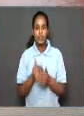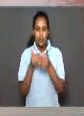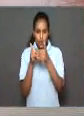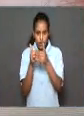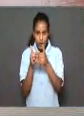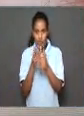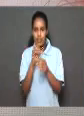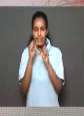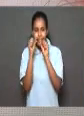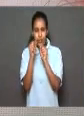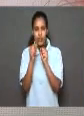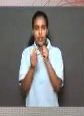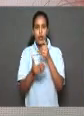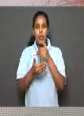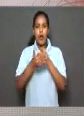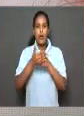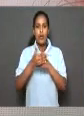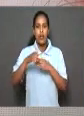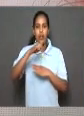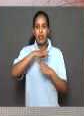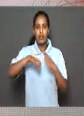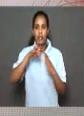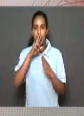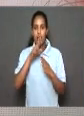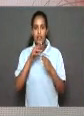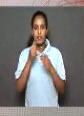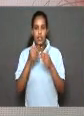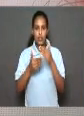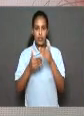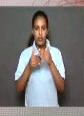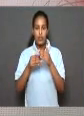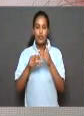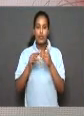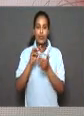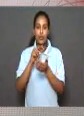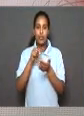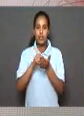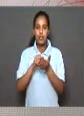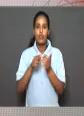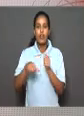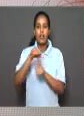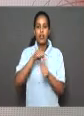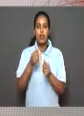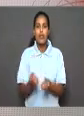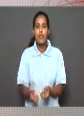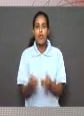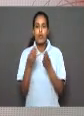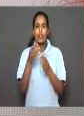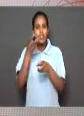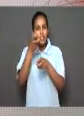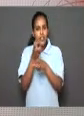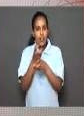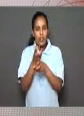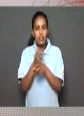The closer and strongly bound electrons are to the nucleus of an atom, the